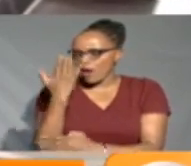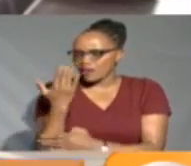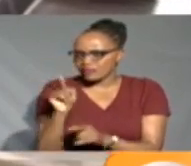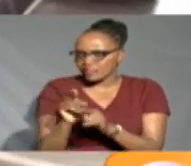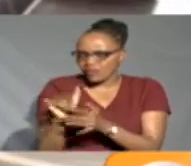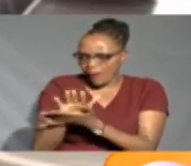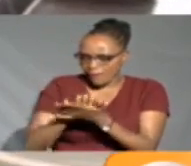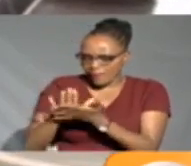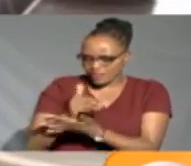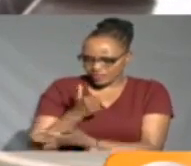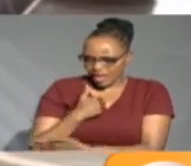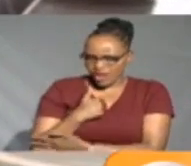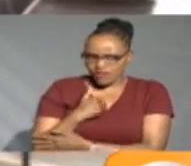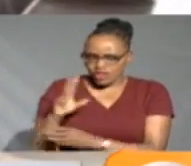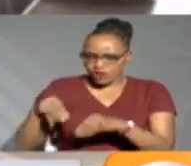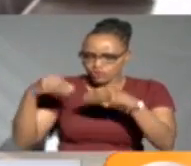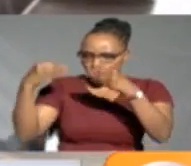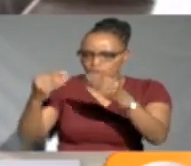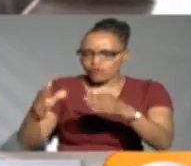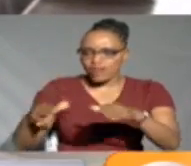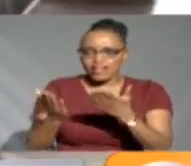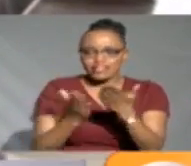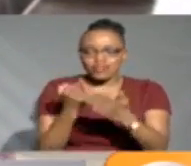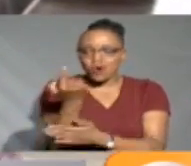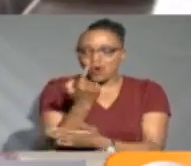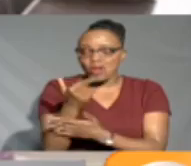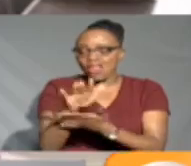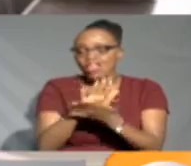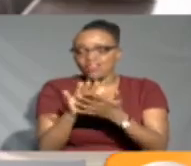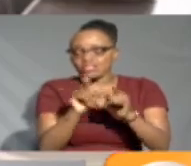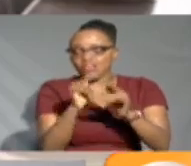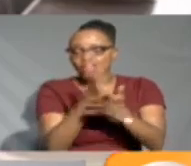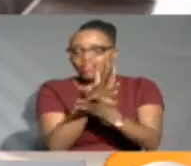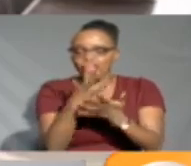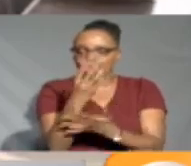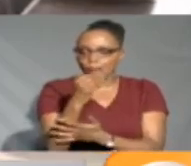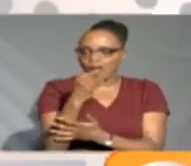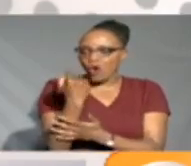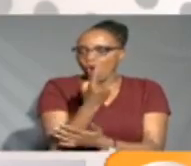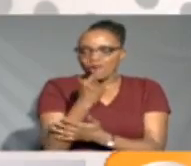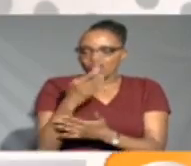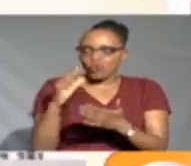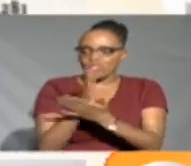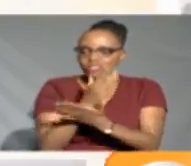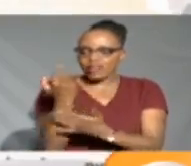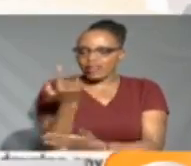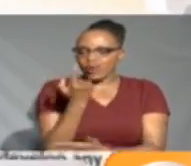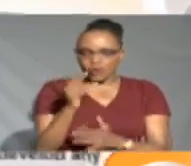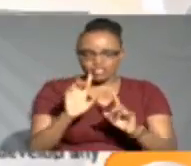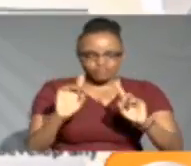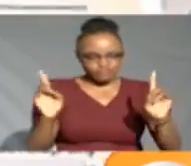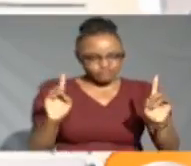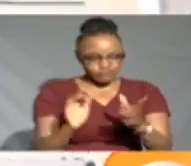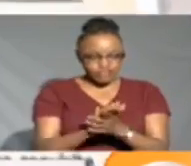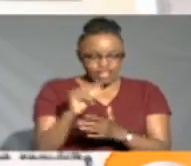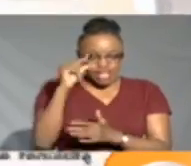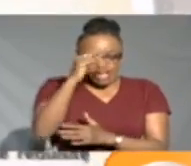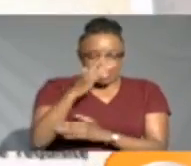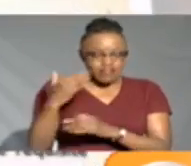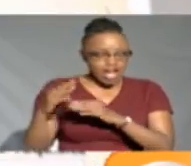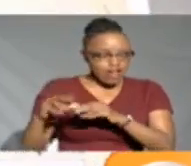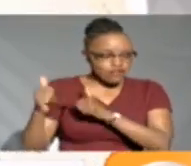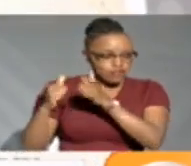basis of providing services, not just on the basis of sharing money for the sake of sharing. In the meantime, governors have refused to